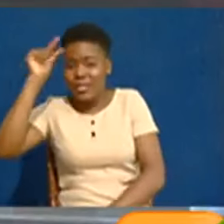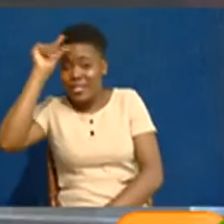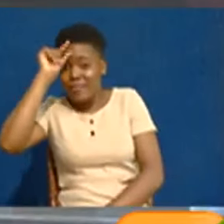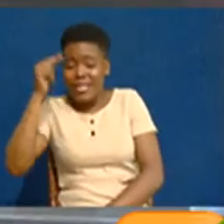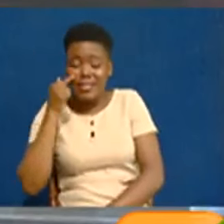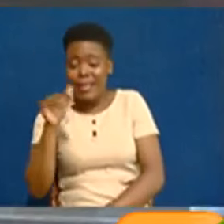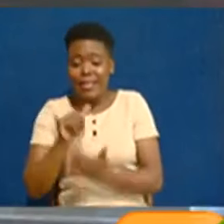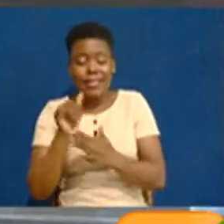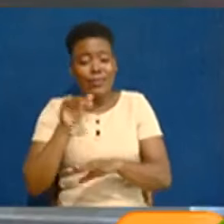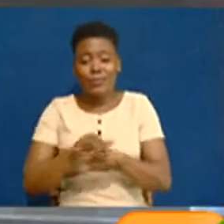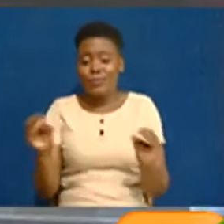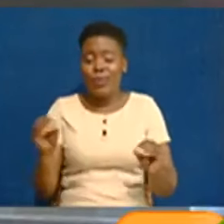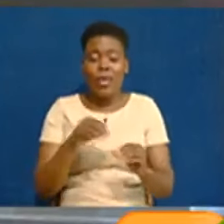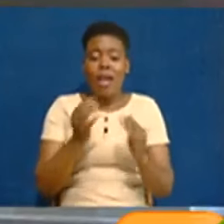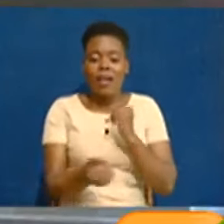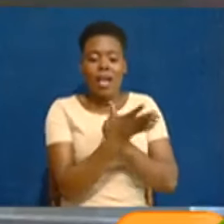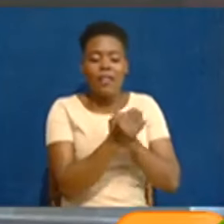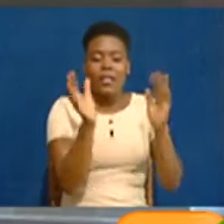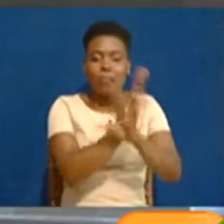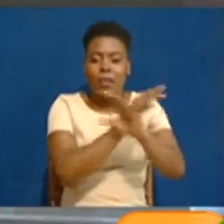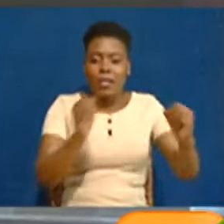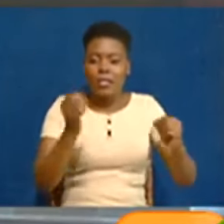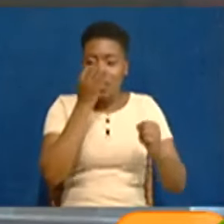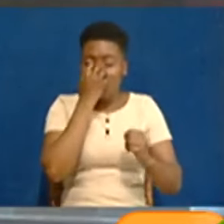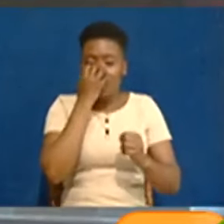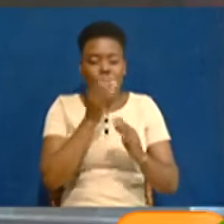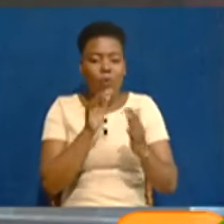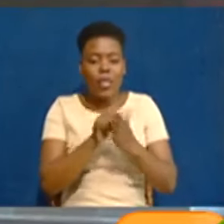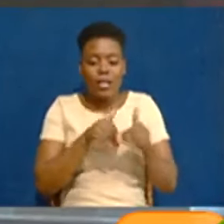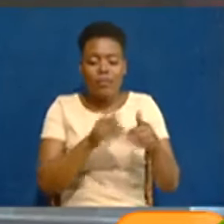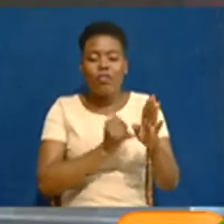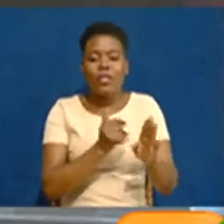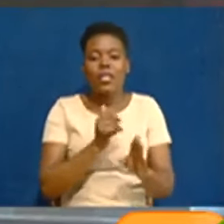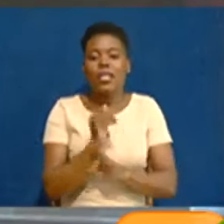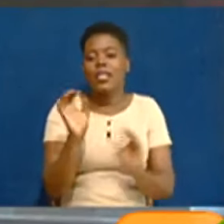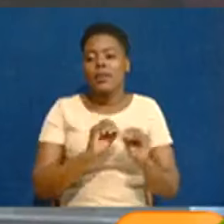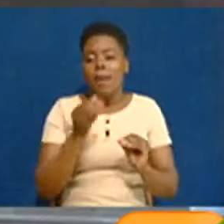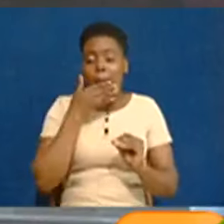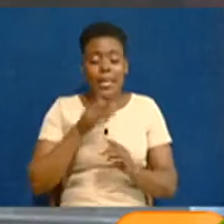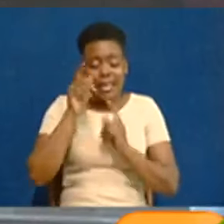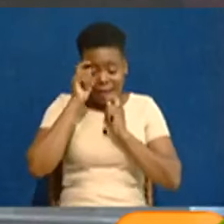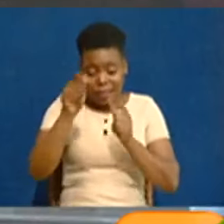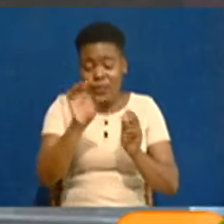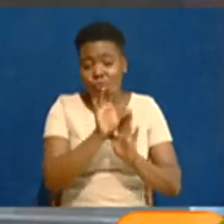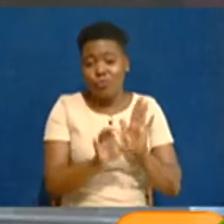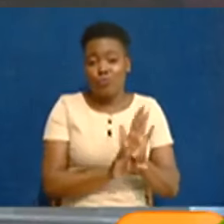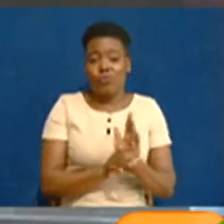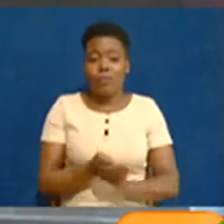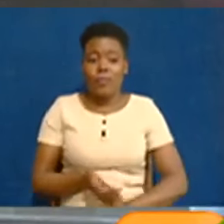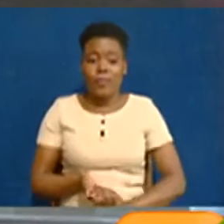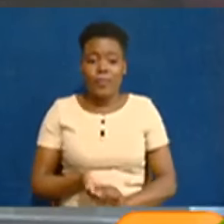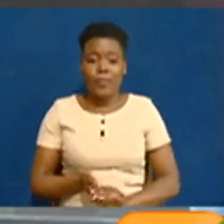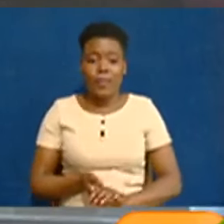cabinet. He has advised the president to prioritize integrity amongst individuals he appoints to serve with him as one